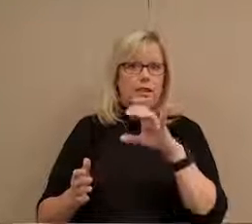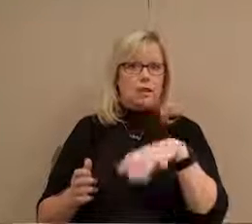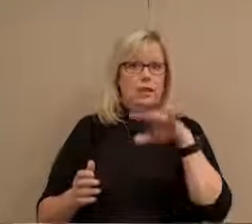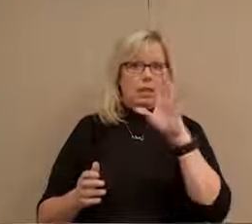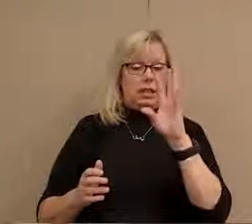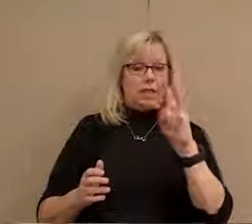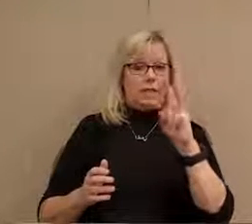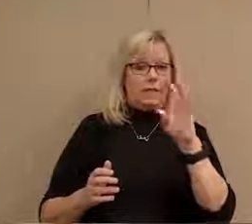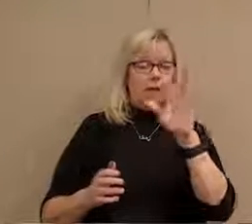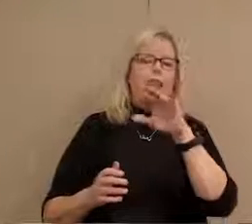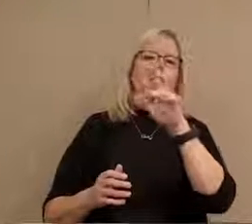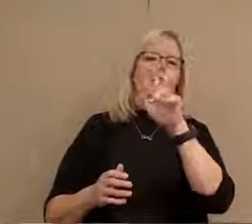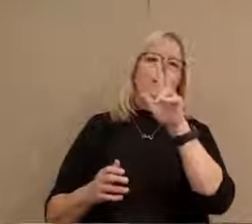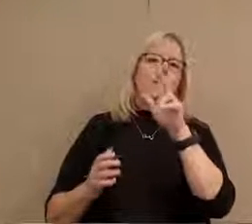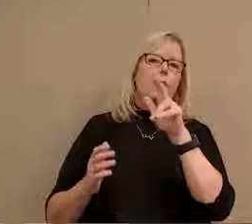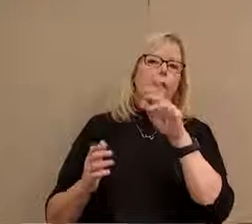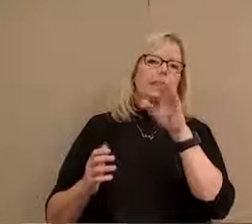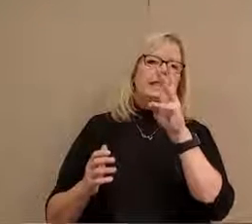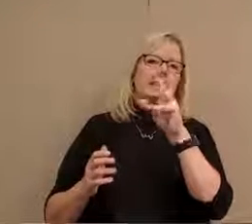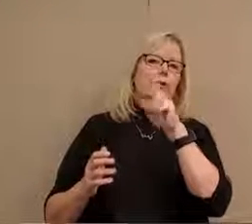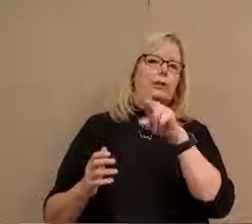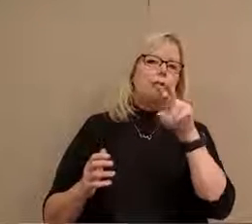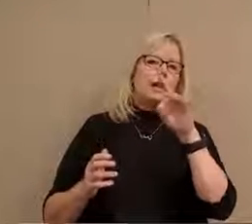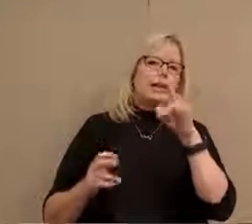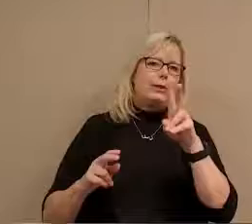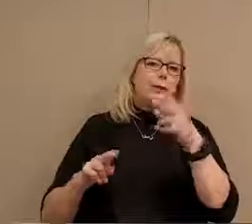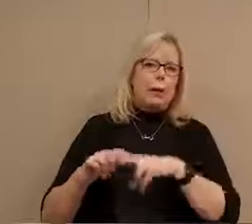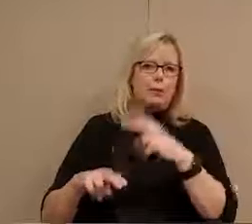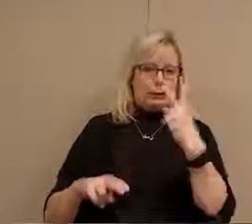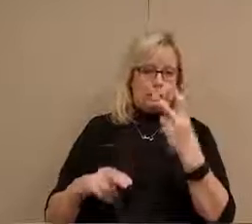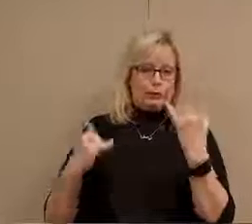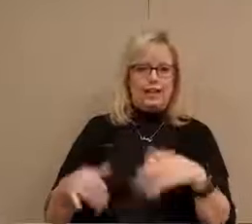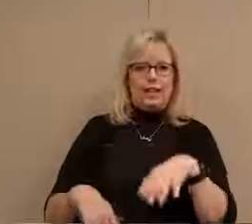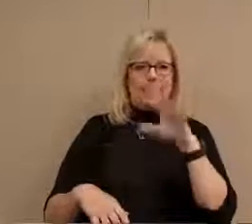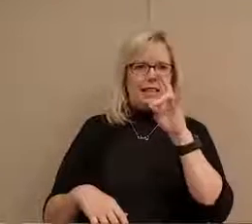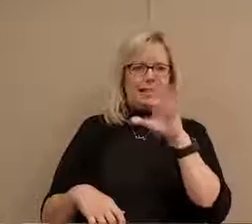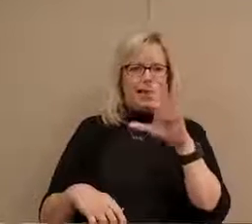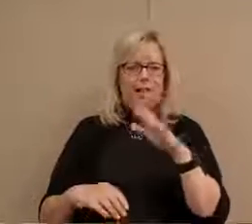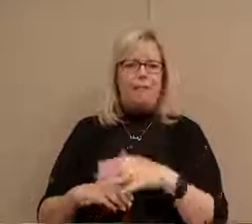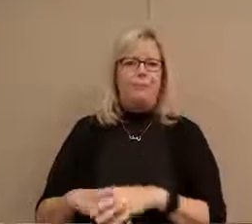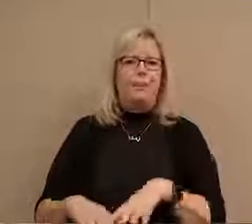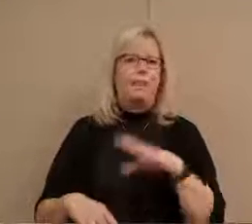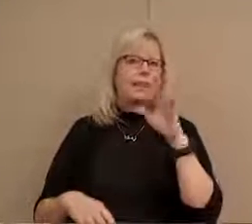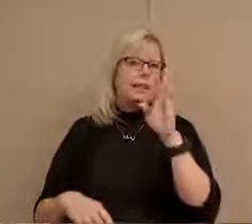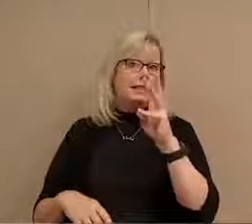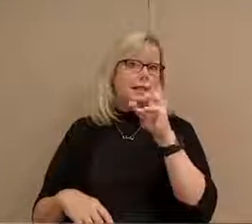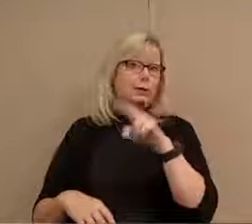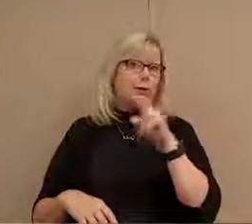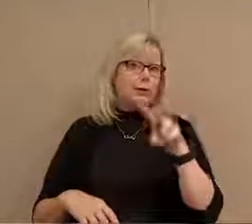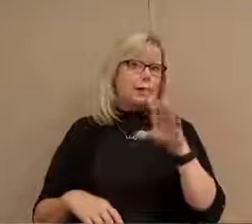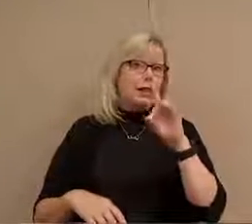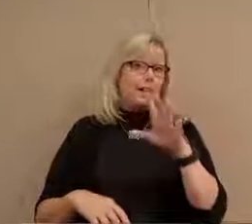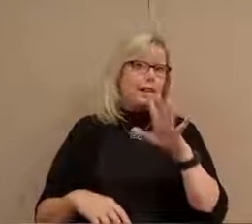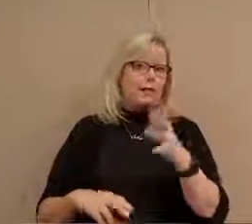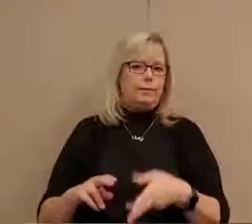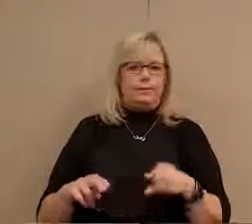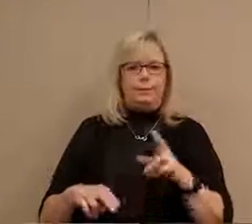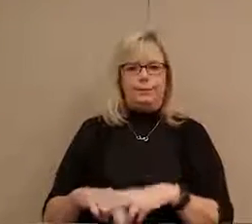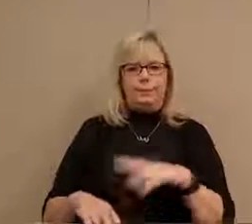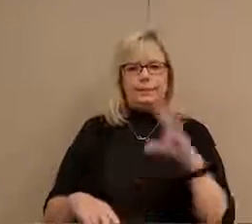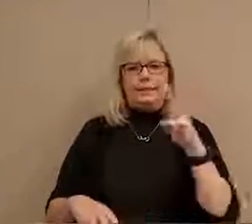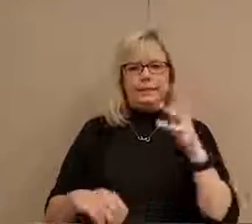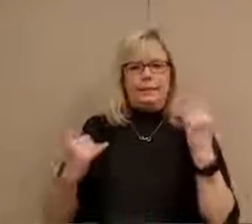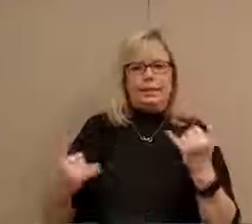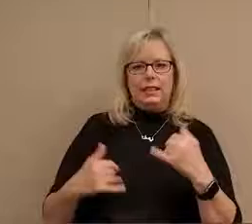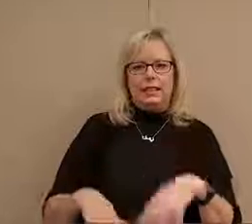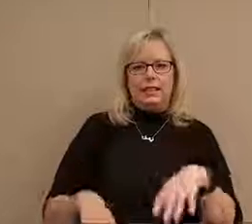3,707. 62282 up 2 to 75, And finally, 62285 up